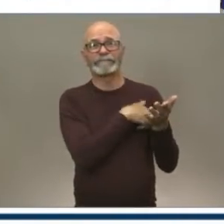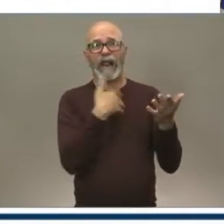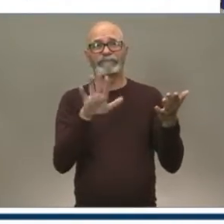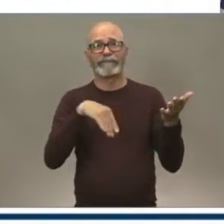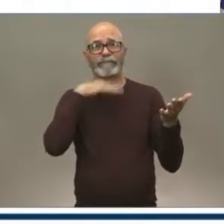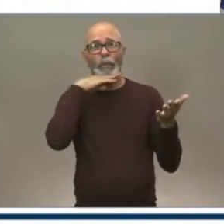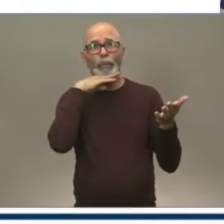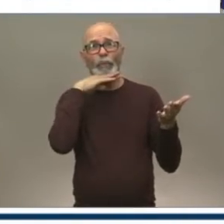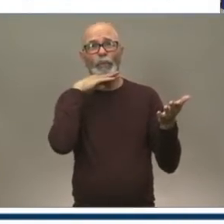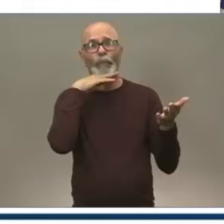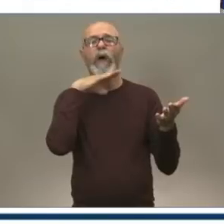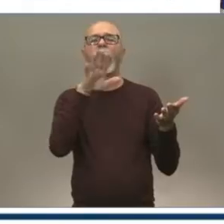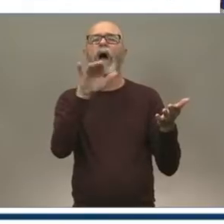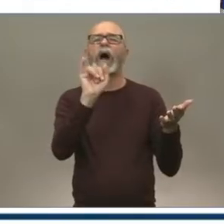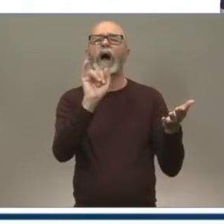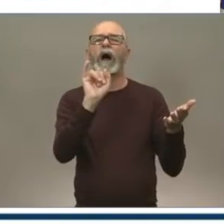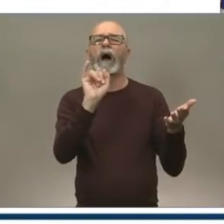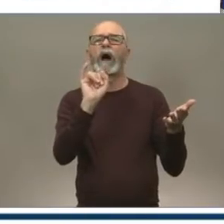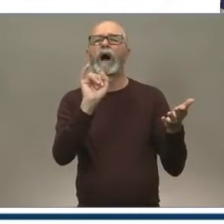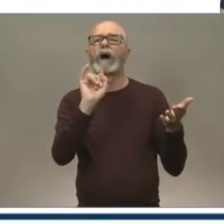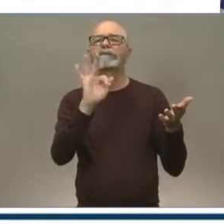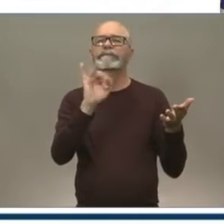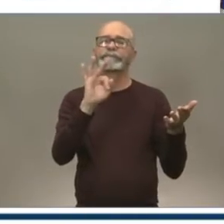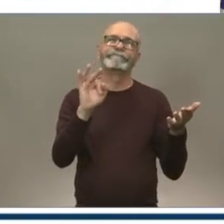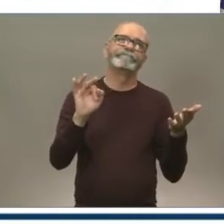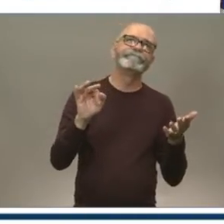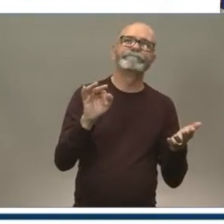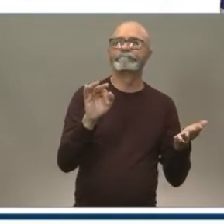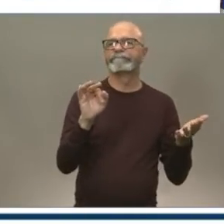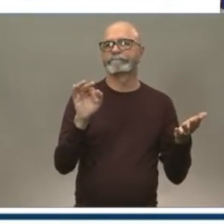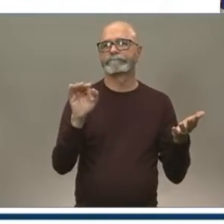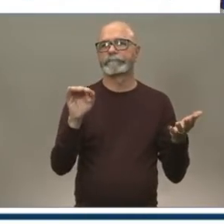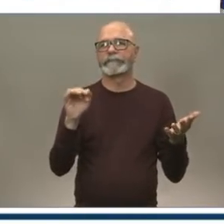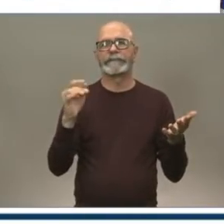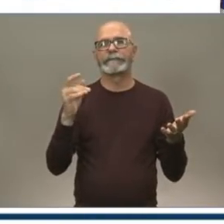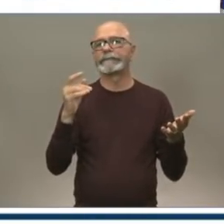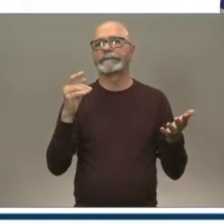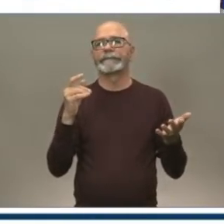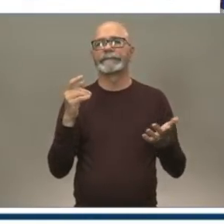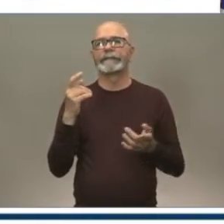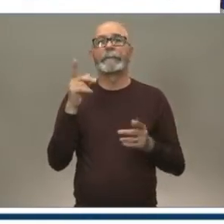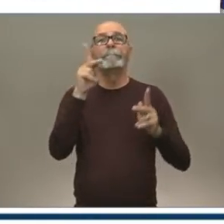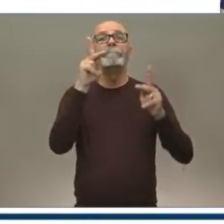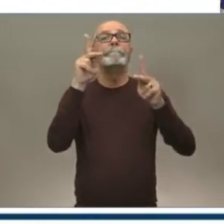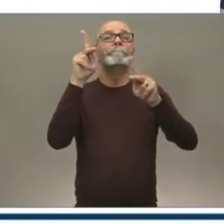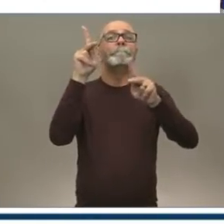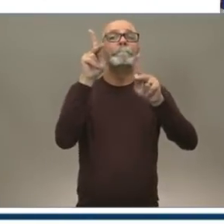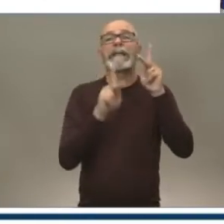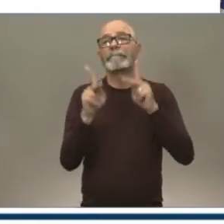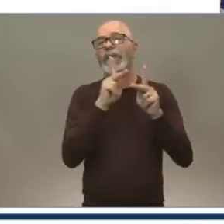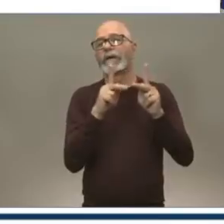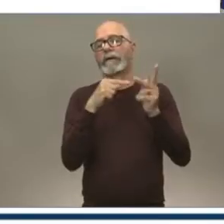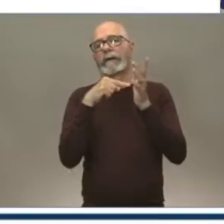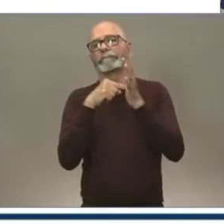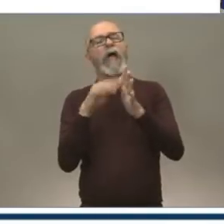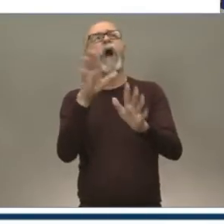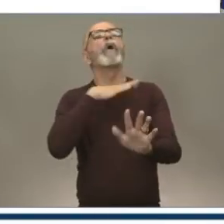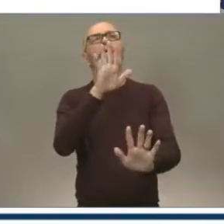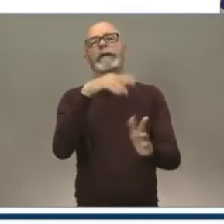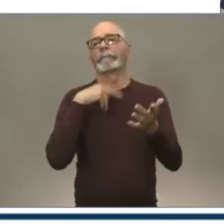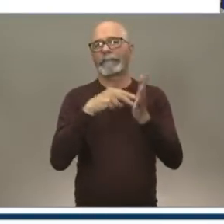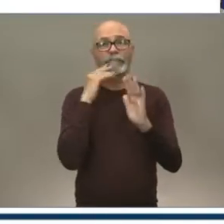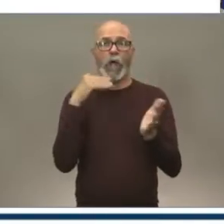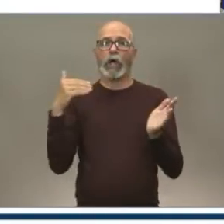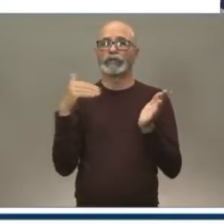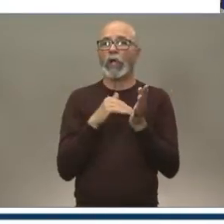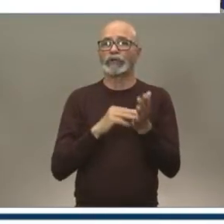were asked to export human resources, doctors, ICU doctors, and nurses? Are we capable of doing